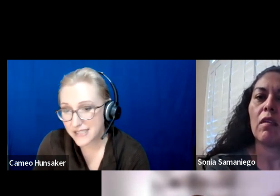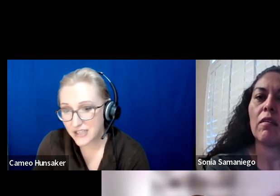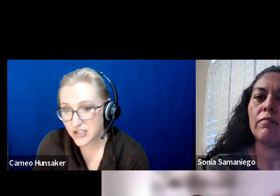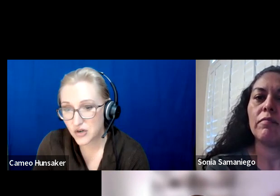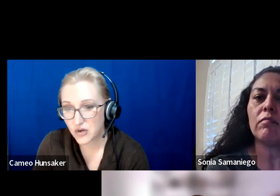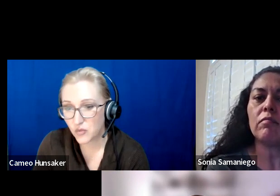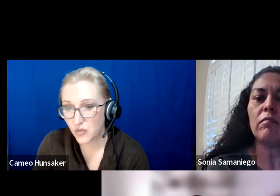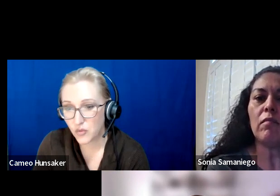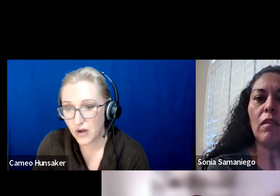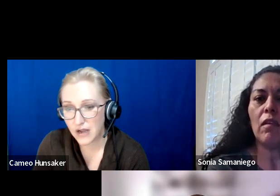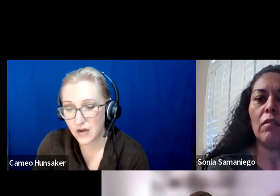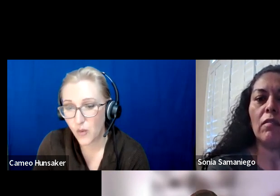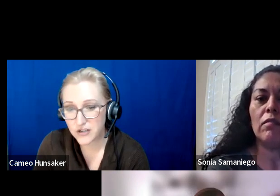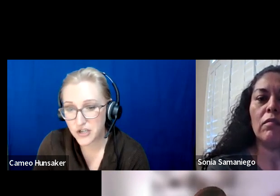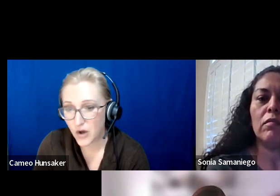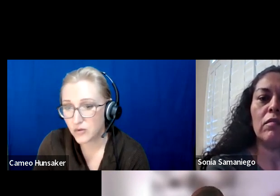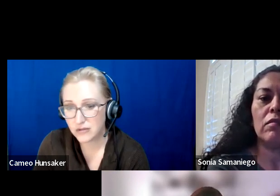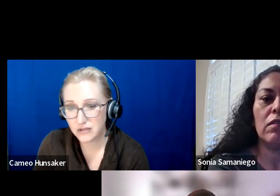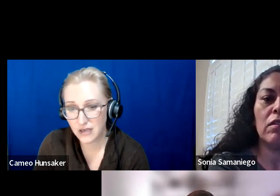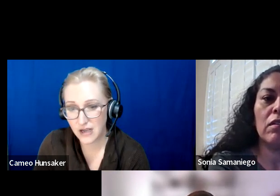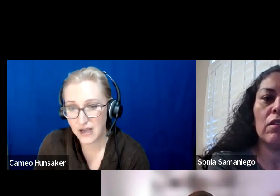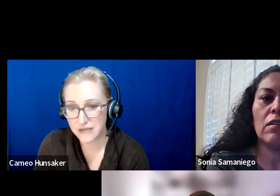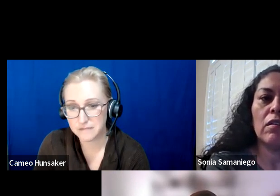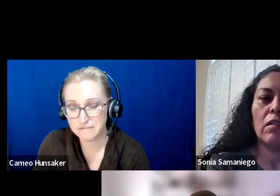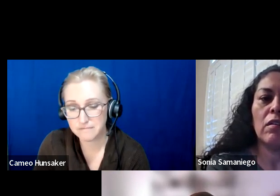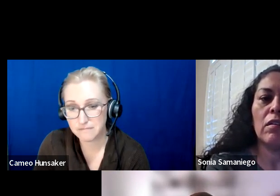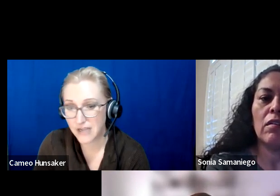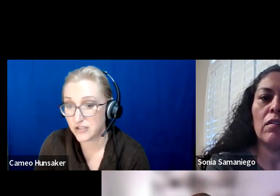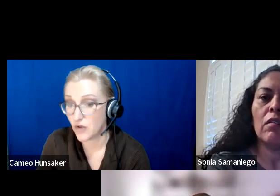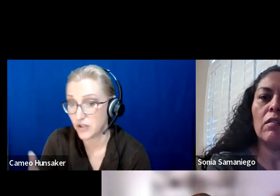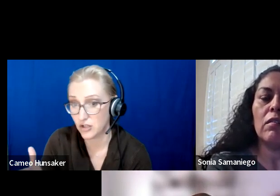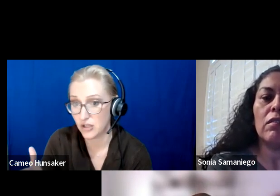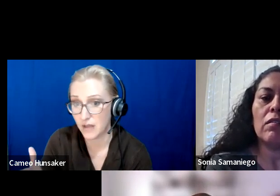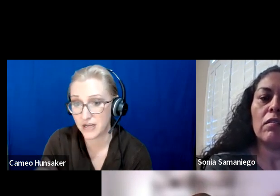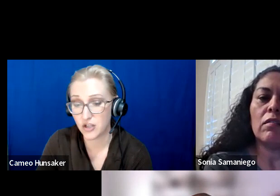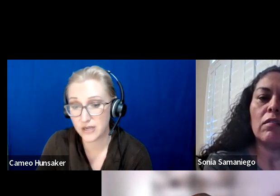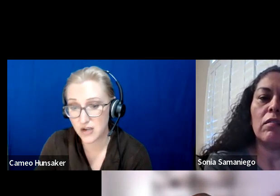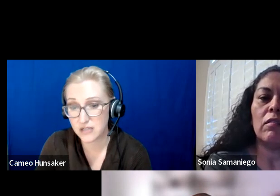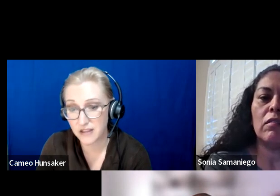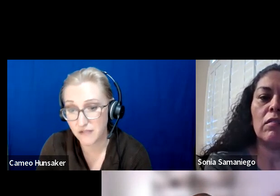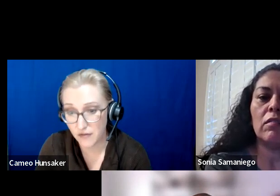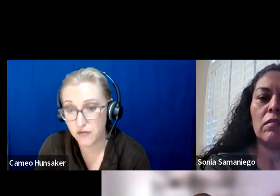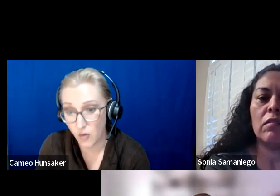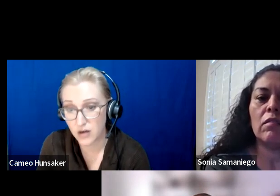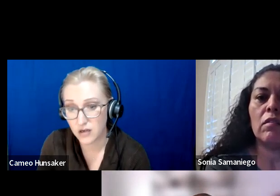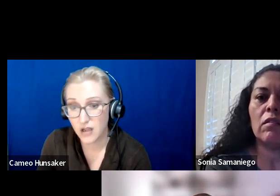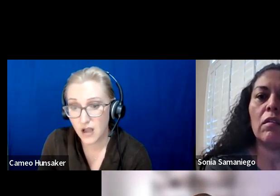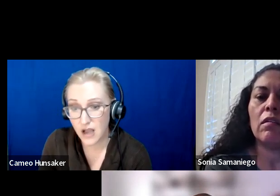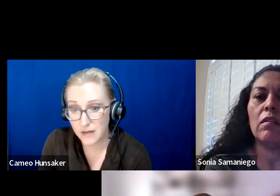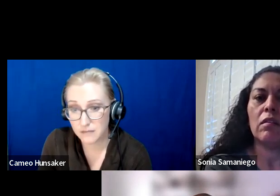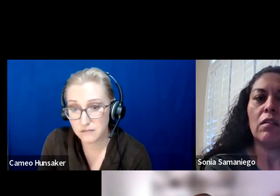We're not exactly sure where to go. I know that, Amanda, you had talked about the